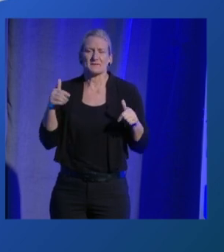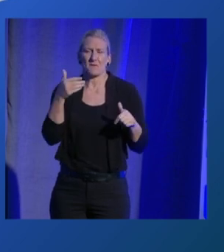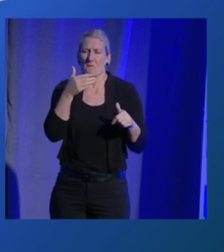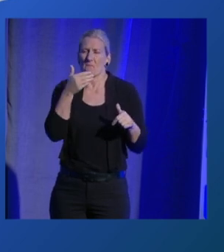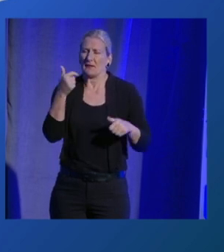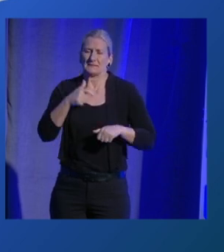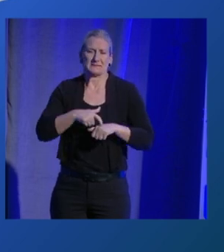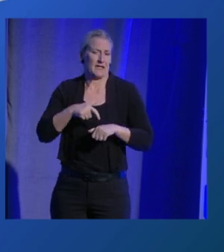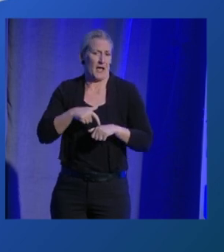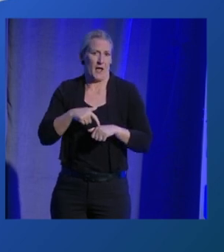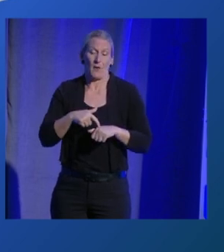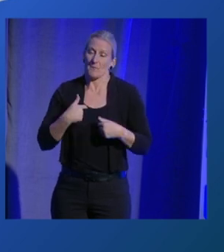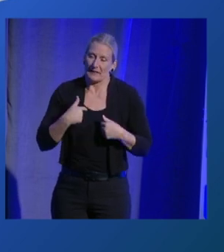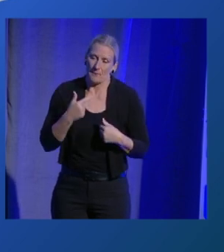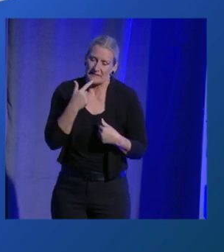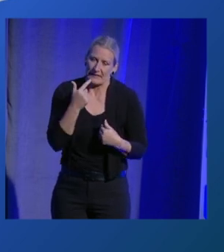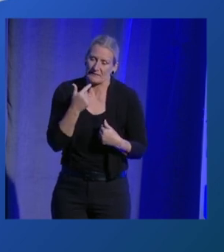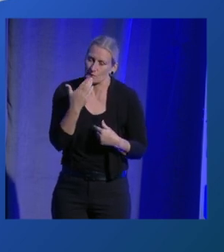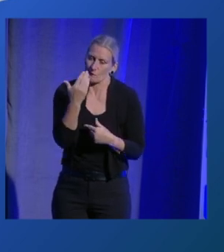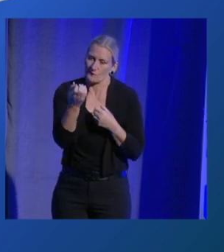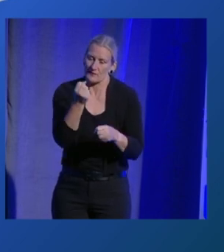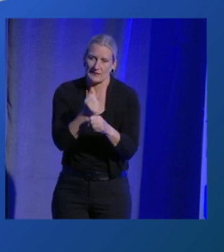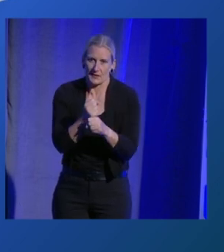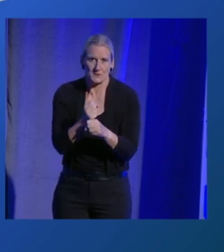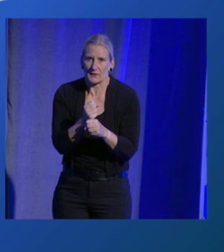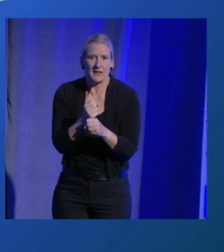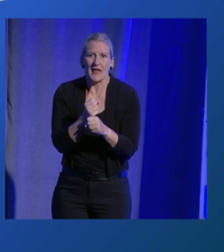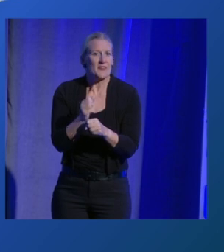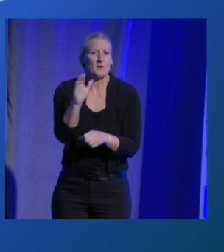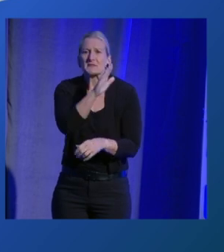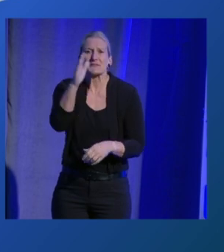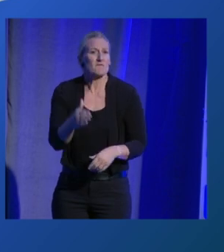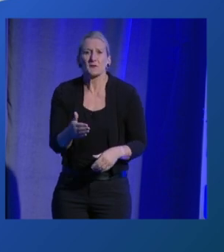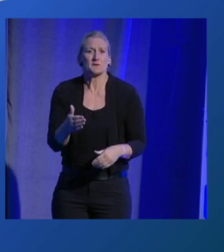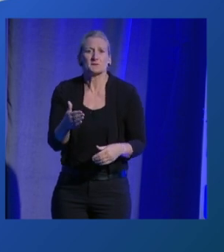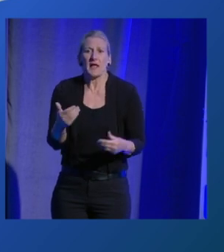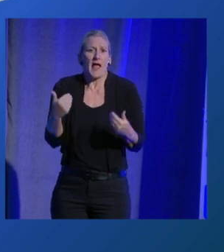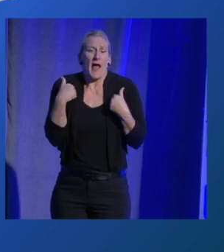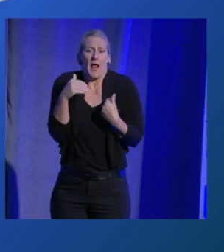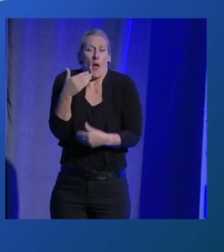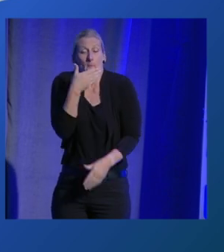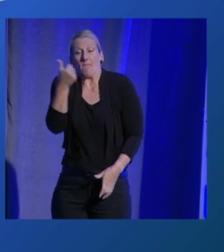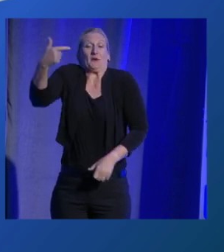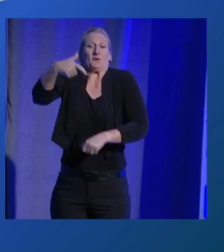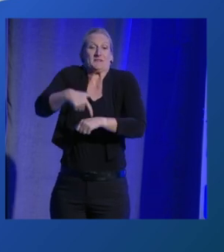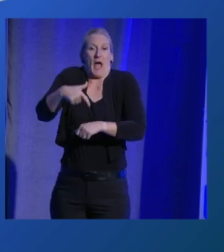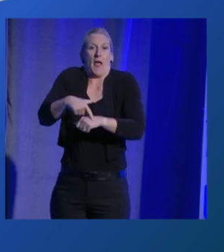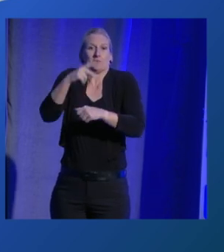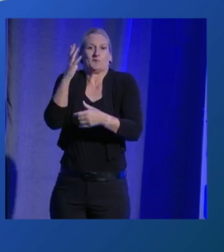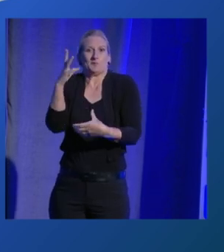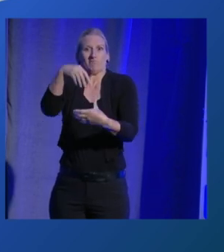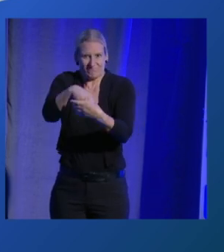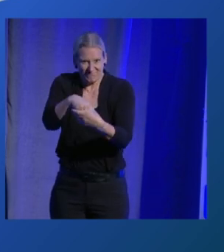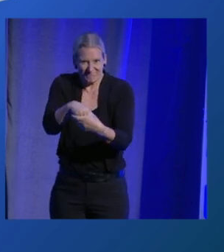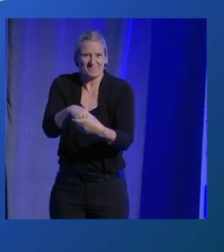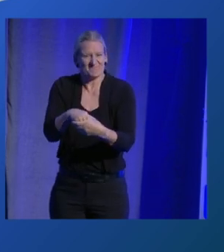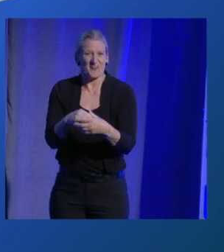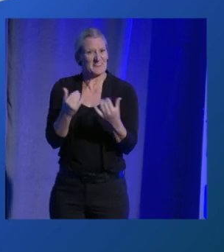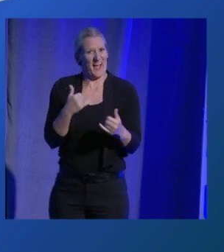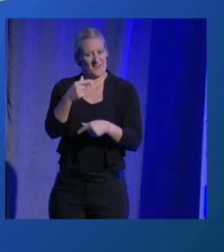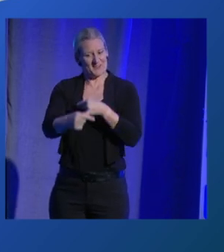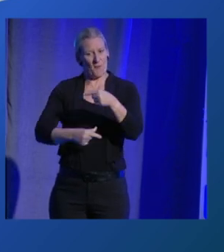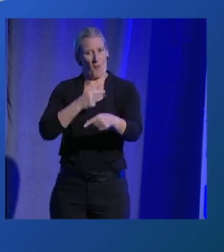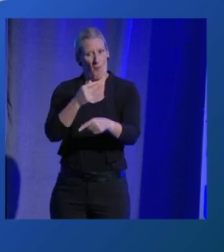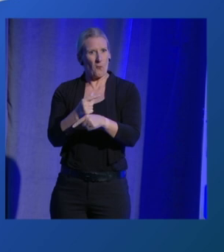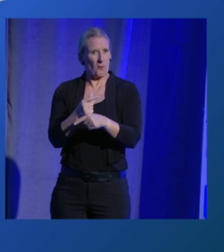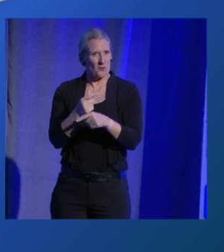been saying that for for at least 15 years um it is uh a global market now it didn't used